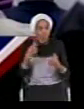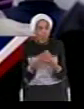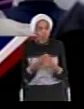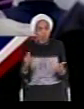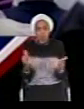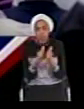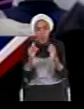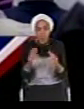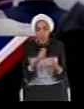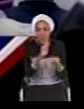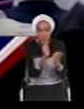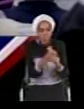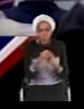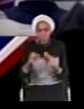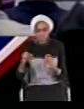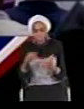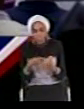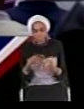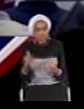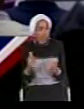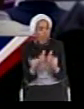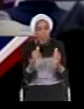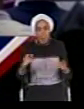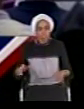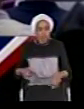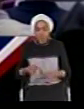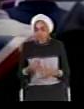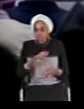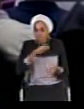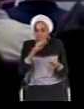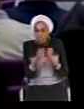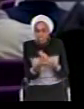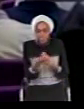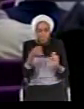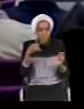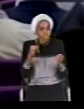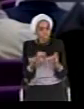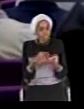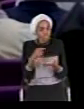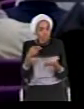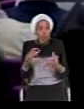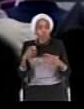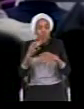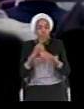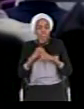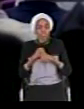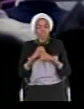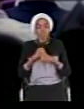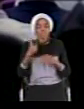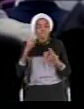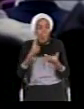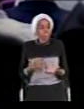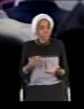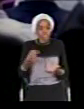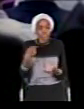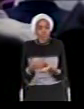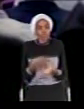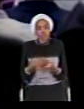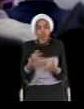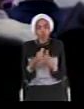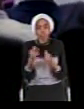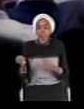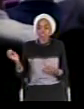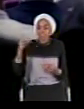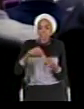we receive the gospel without any adulteration, we receive the gospel without adding the thoughts of